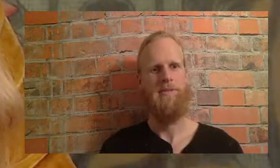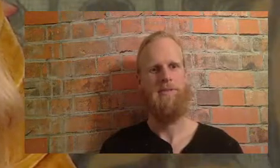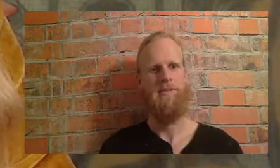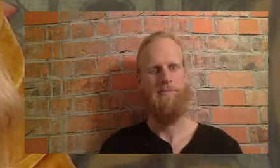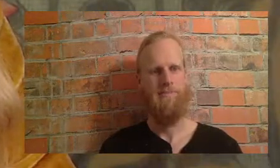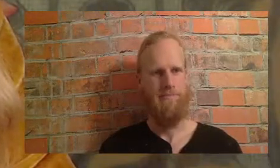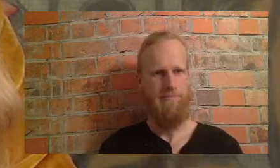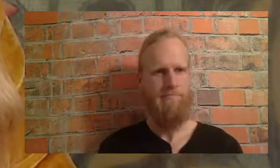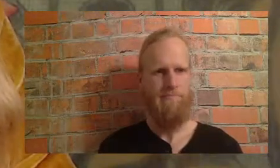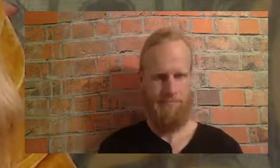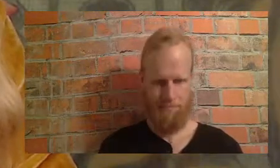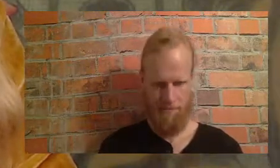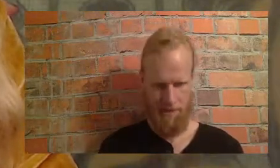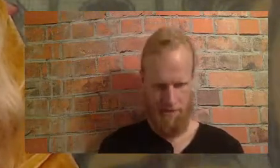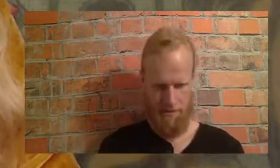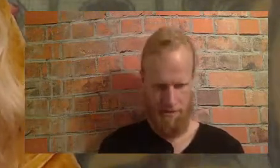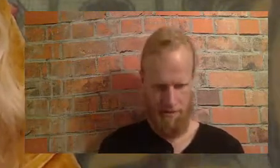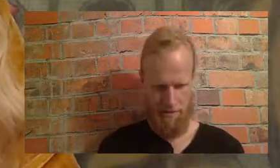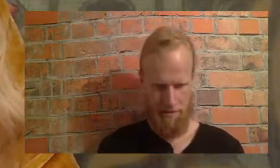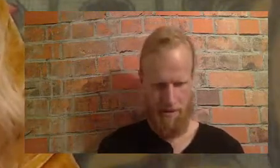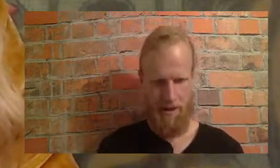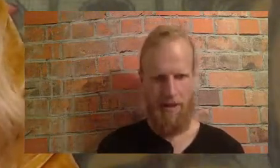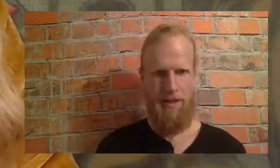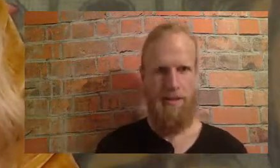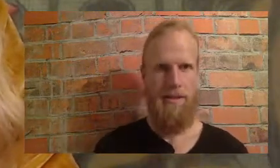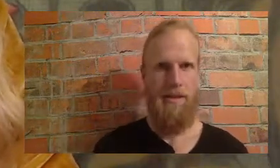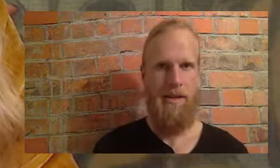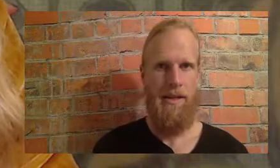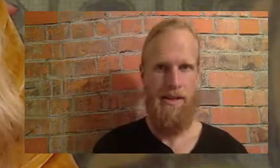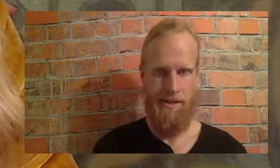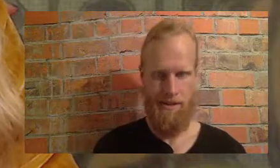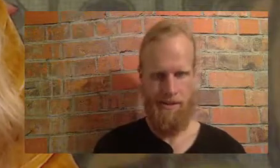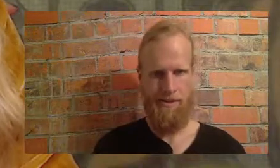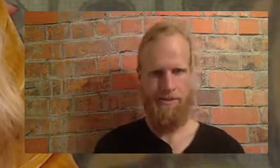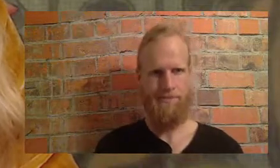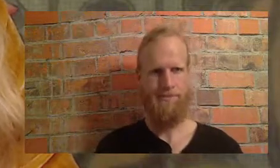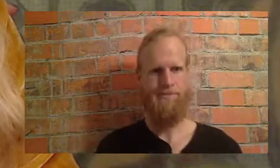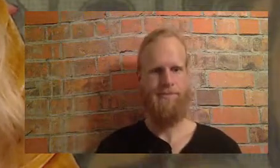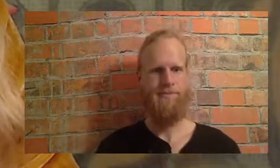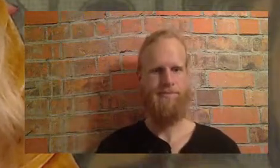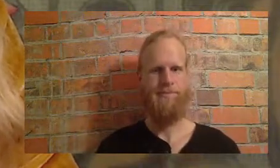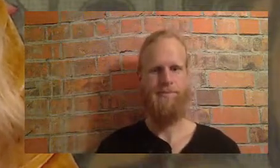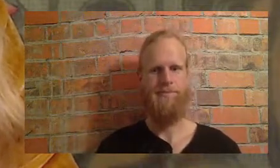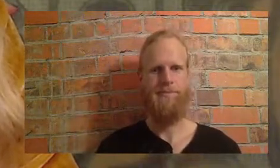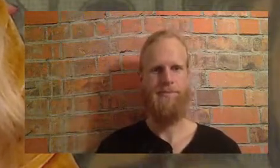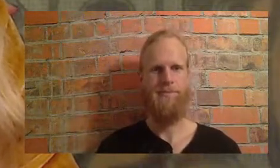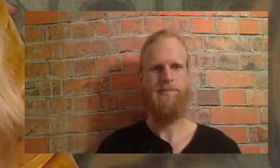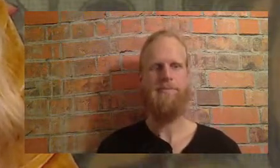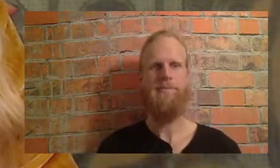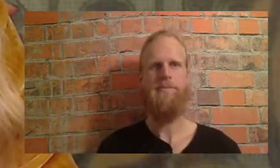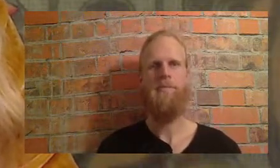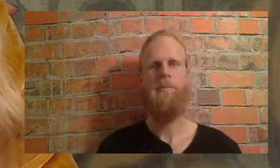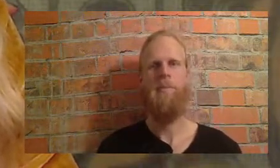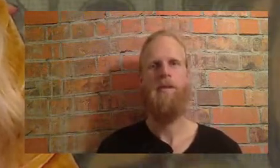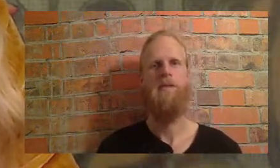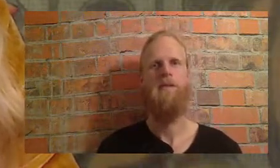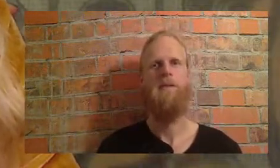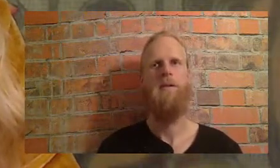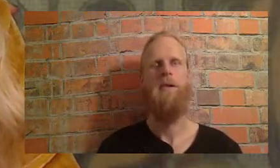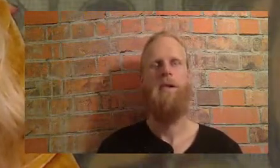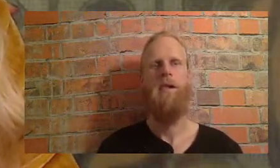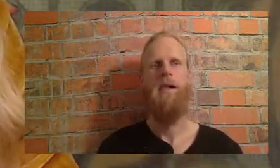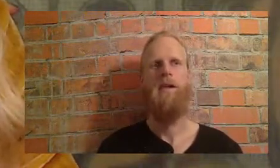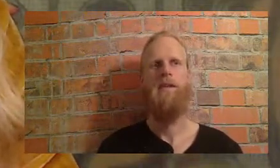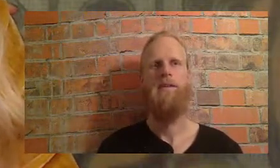And tapping the index finger. And I want you to bring comfort to this previous version of you and say